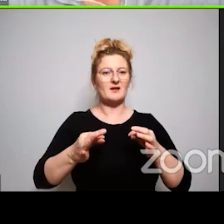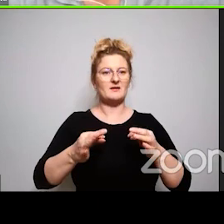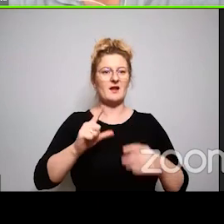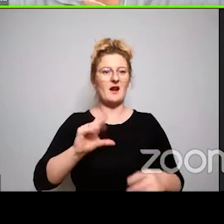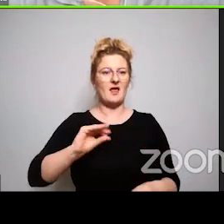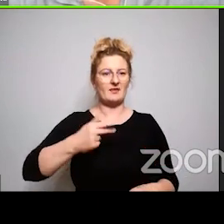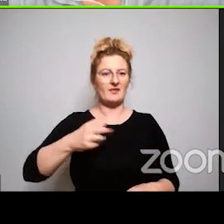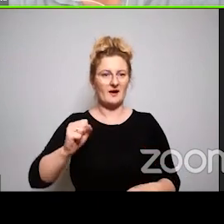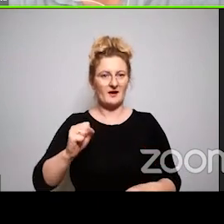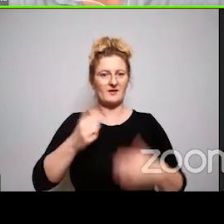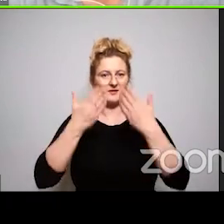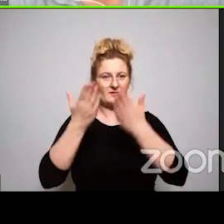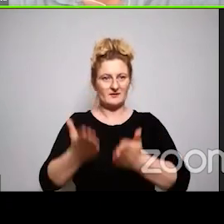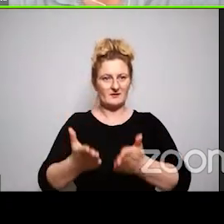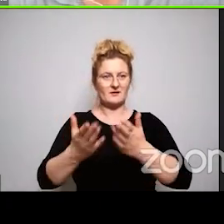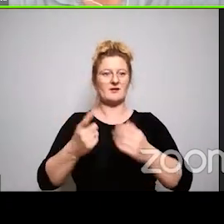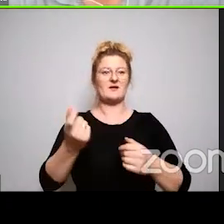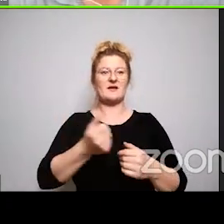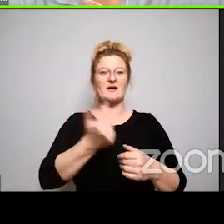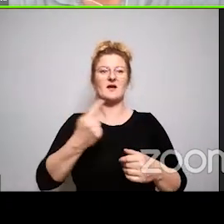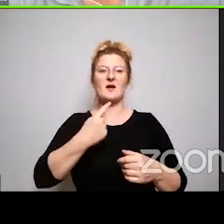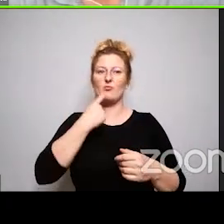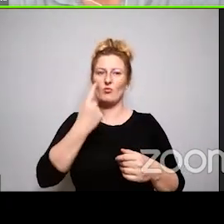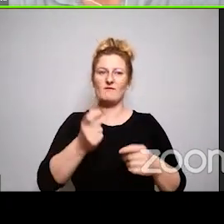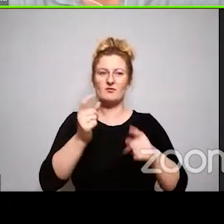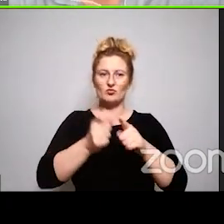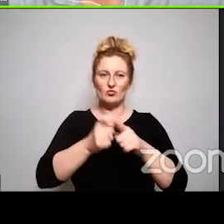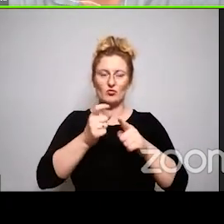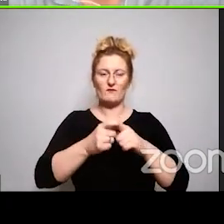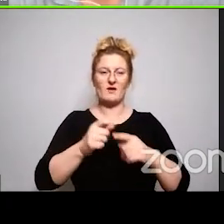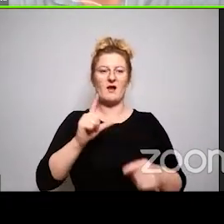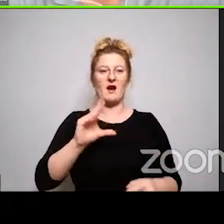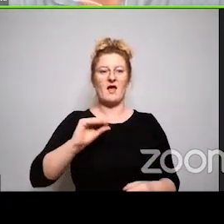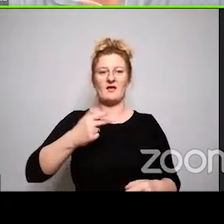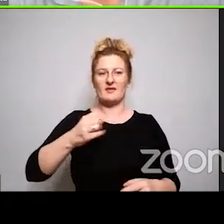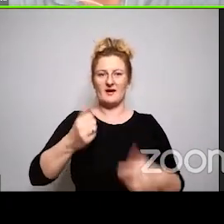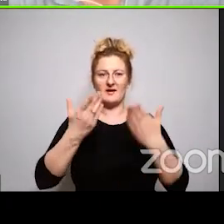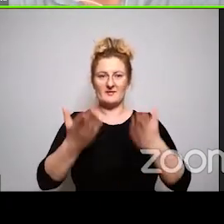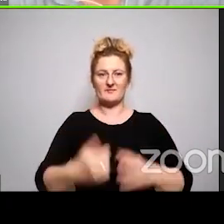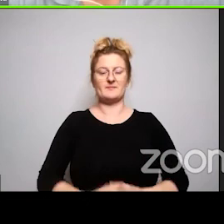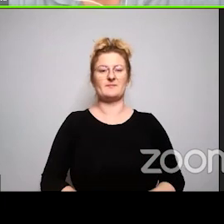words. Lena, are you with us?